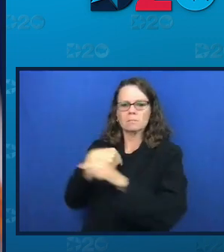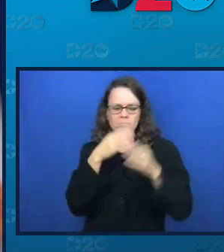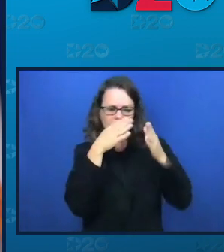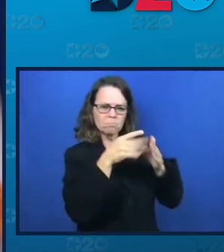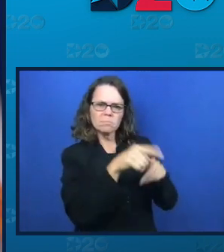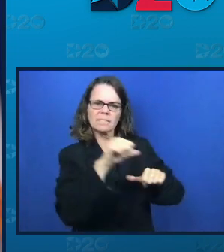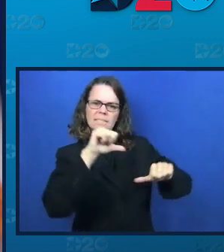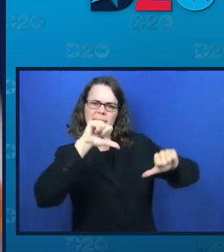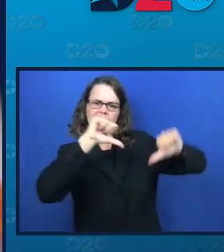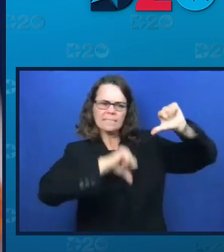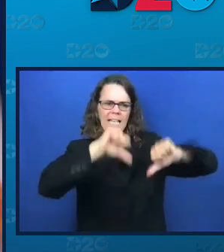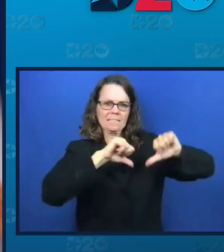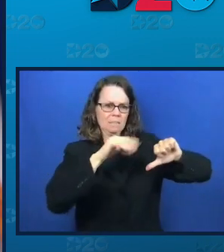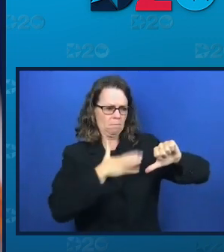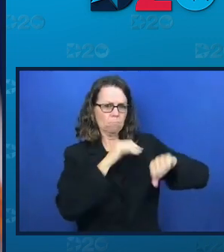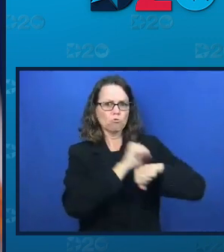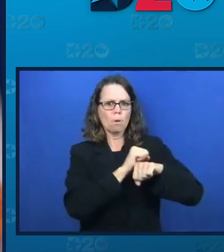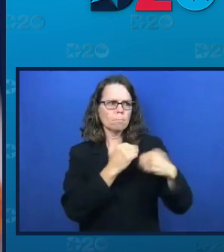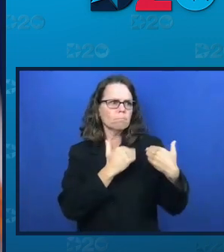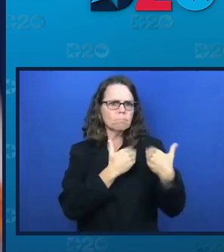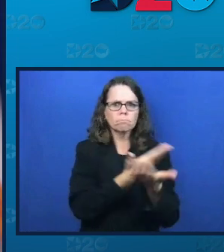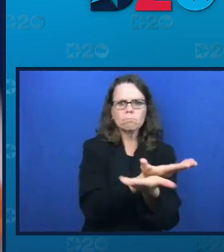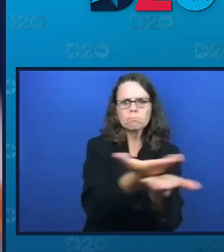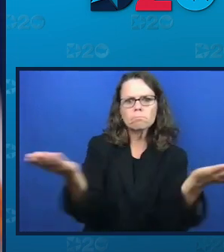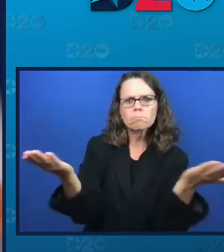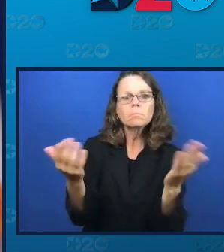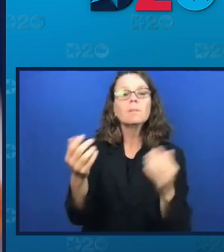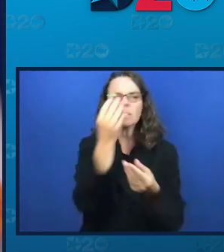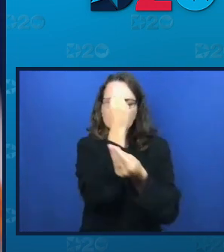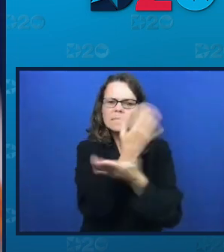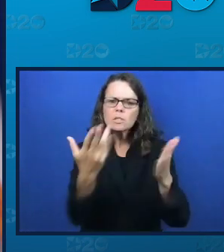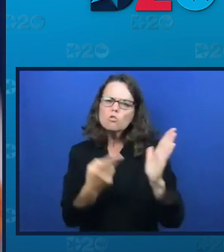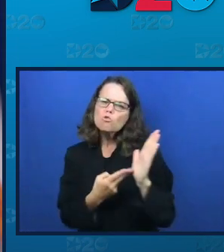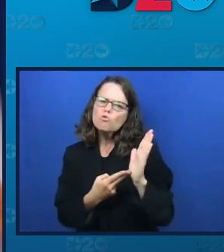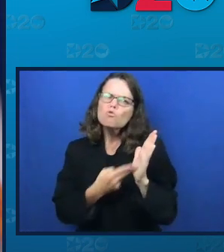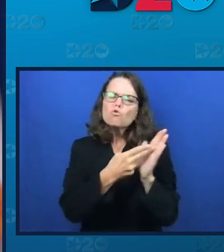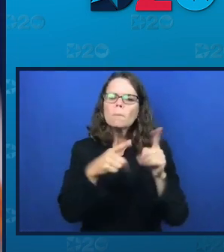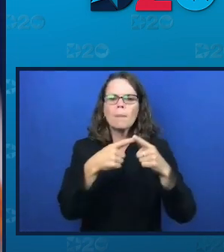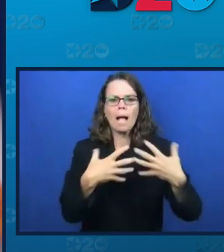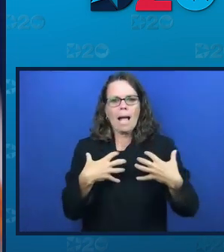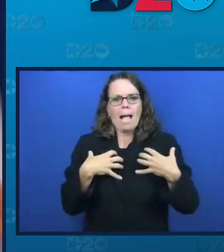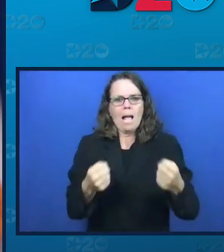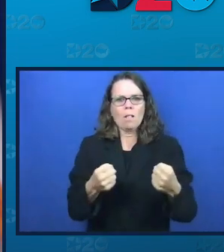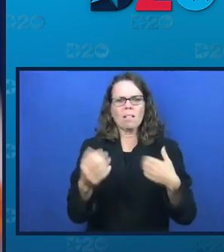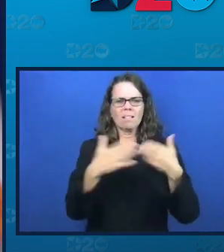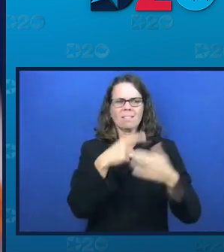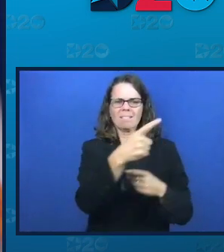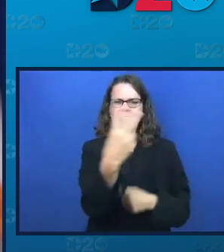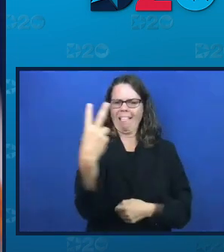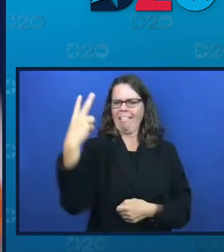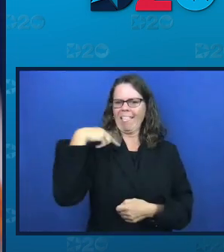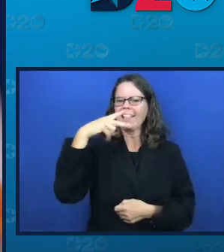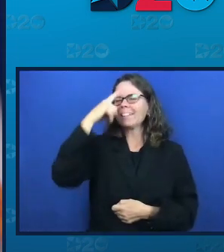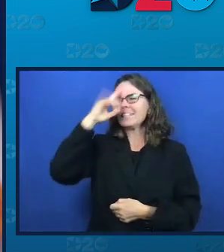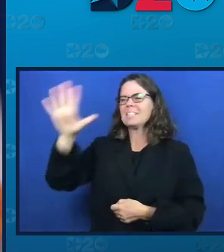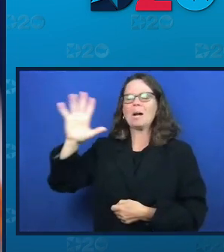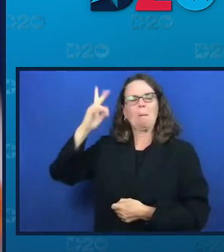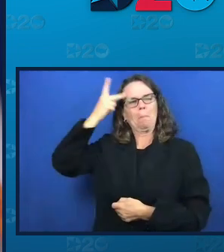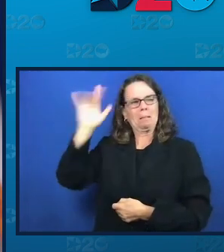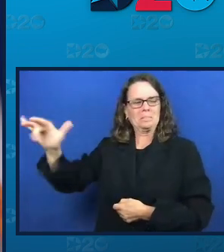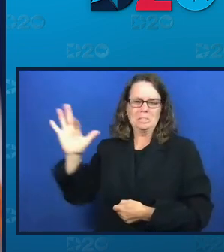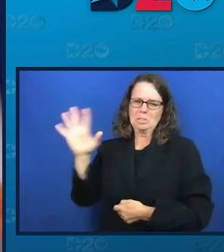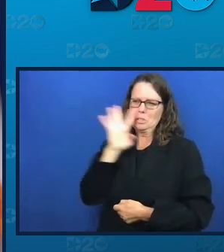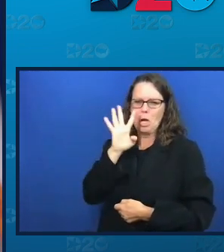about public health, even when it's controversial or perceived as political. So here's the truth. Our